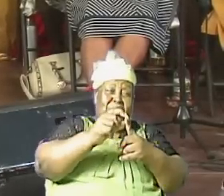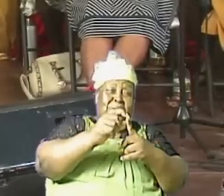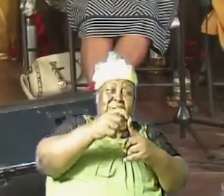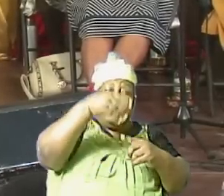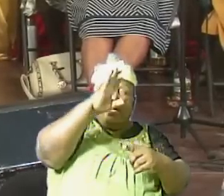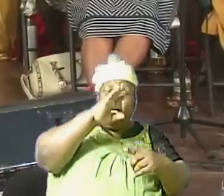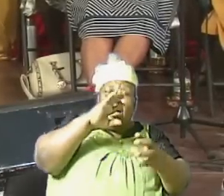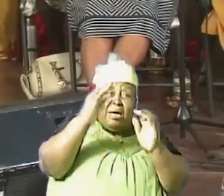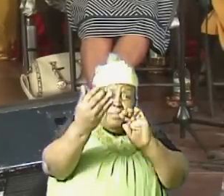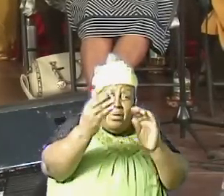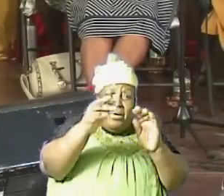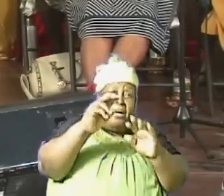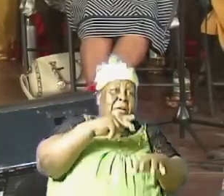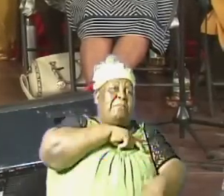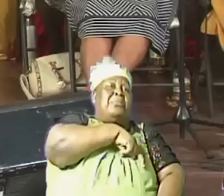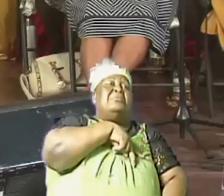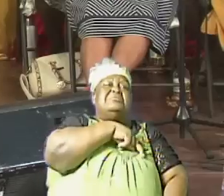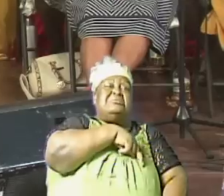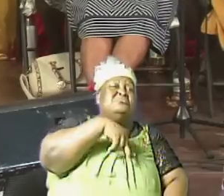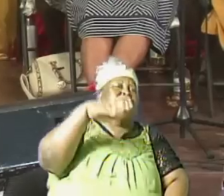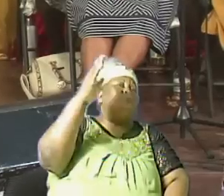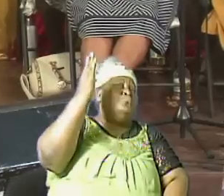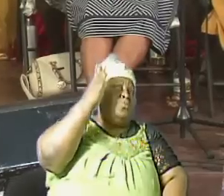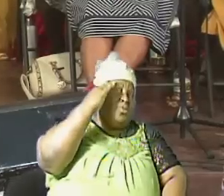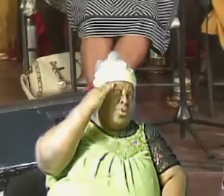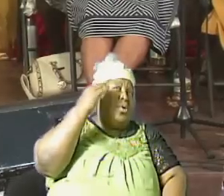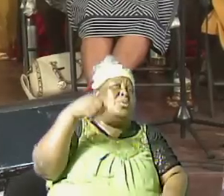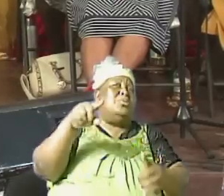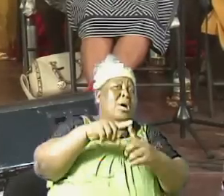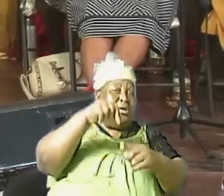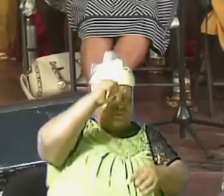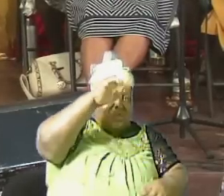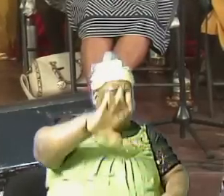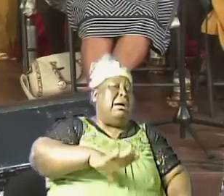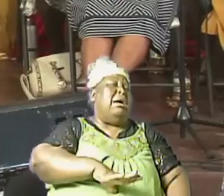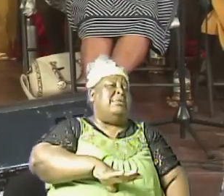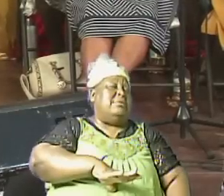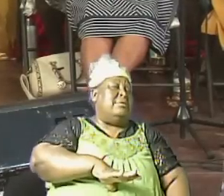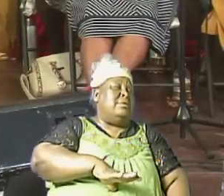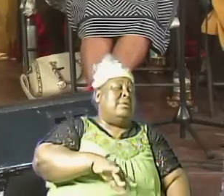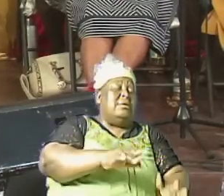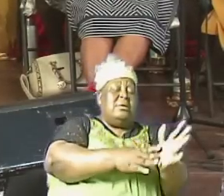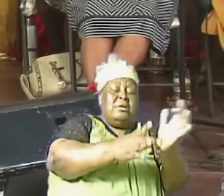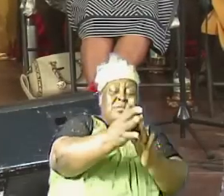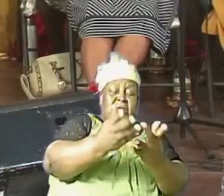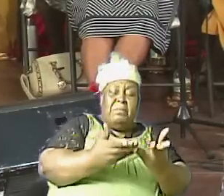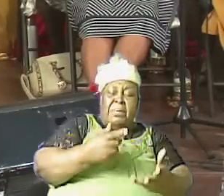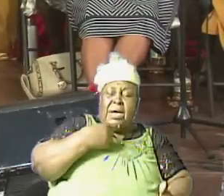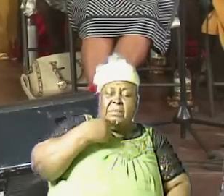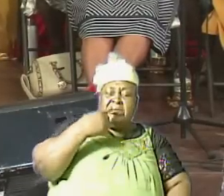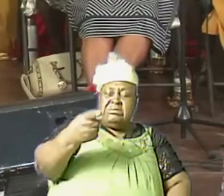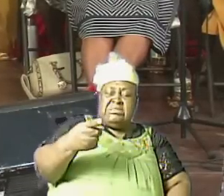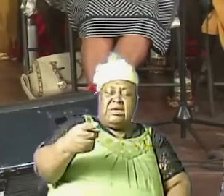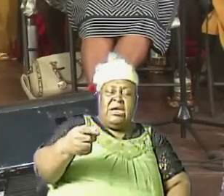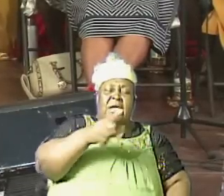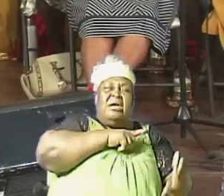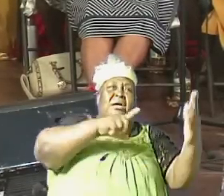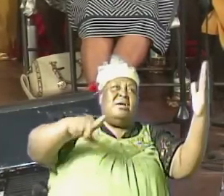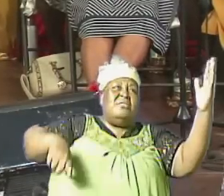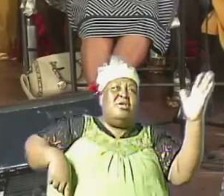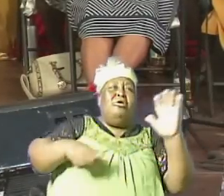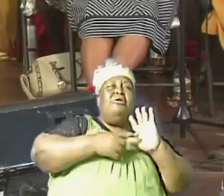he become personally known unto us. The Bible said that the